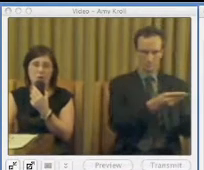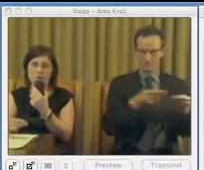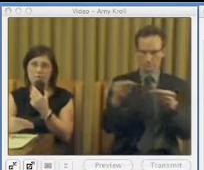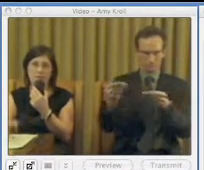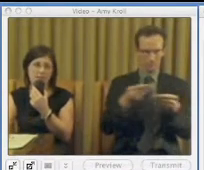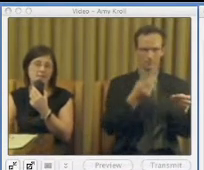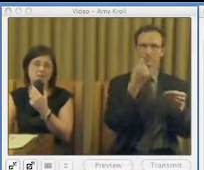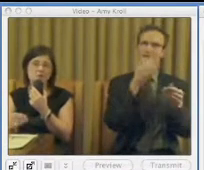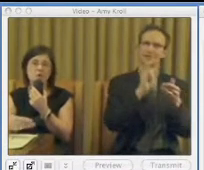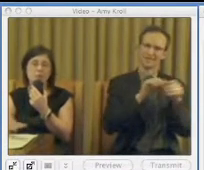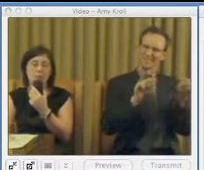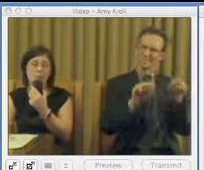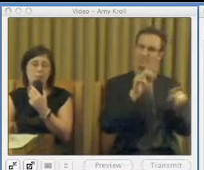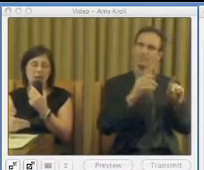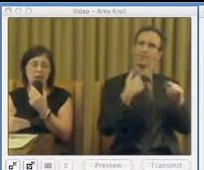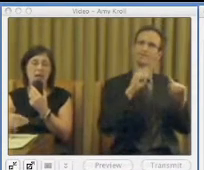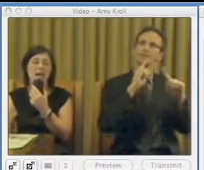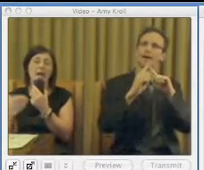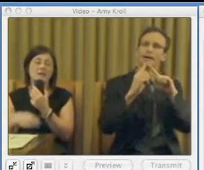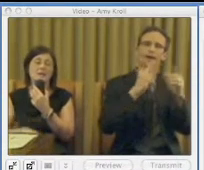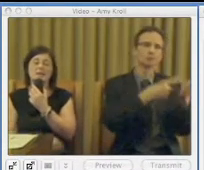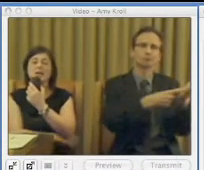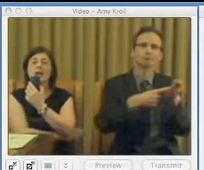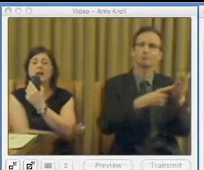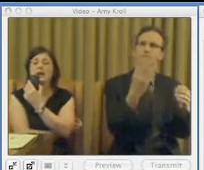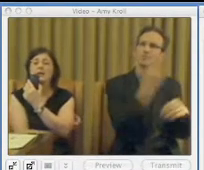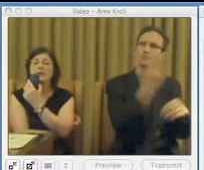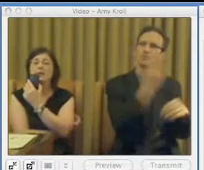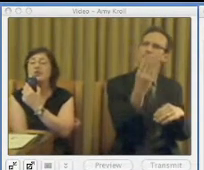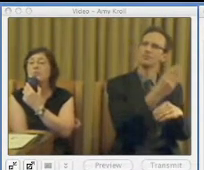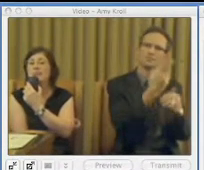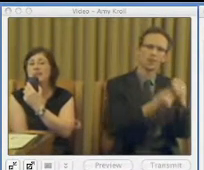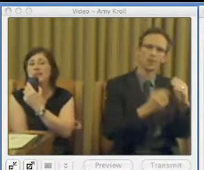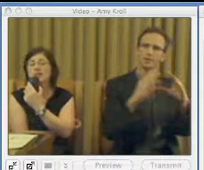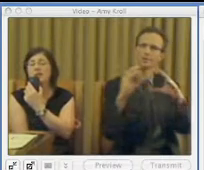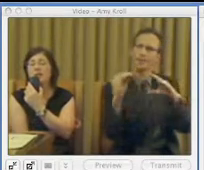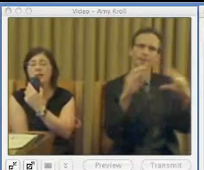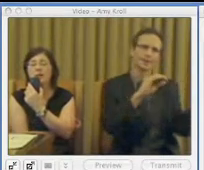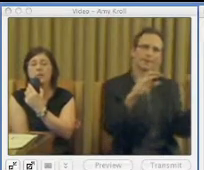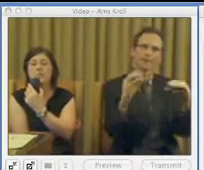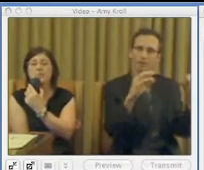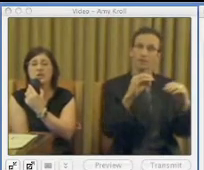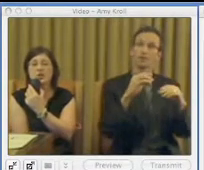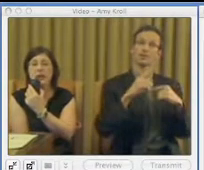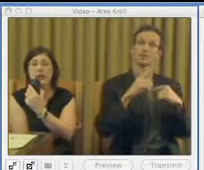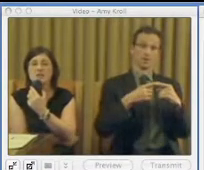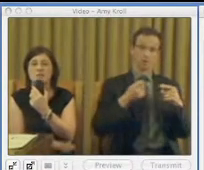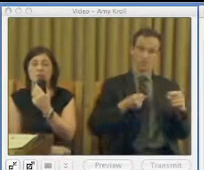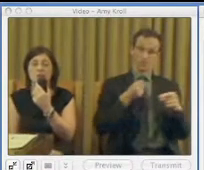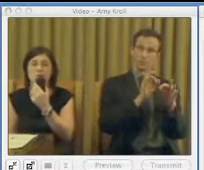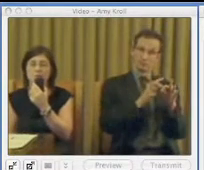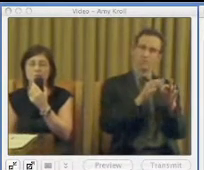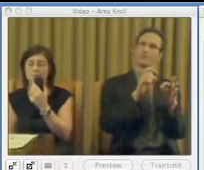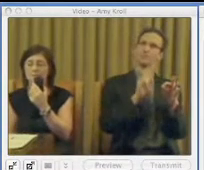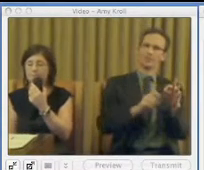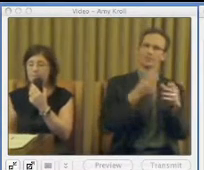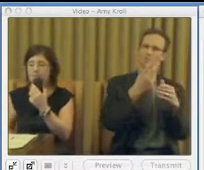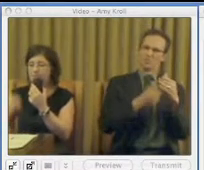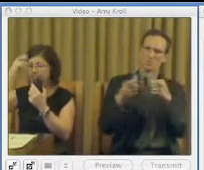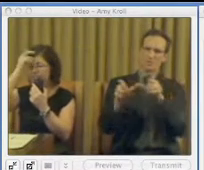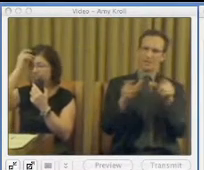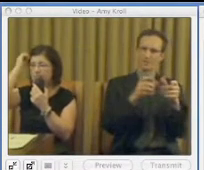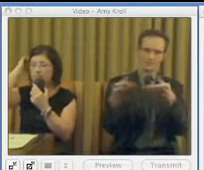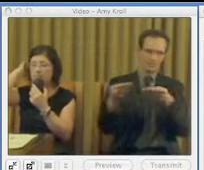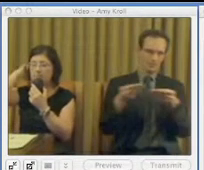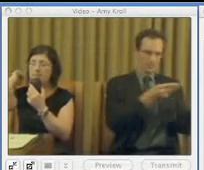because that's the whole point of the dialogue. So there's two people talking and an interpreter there, there are inevitably two languages